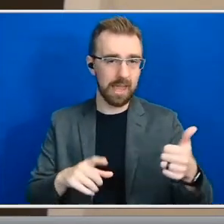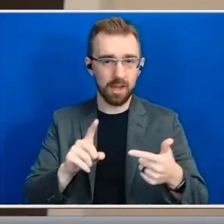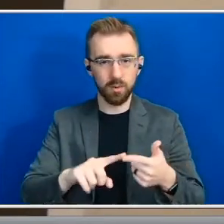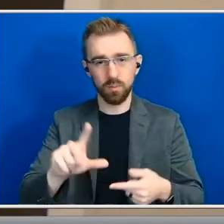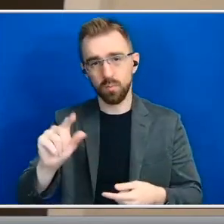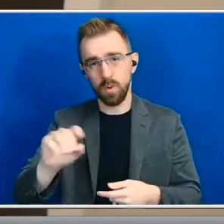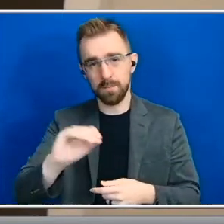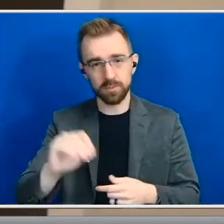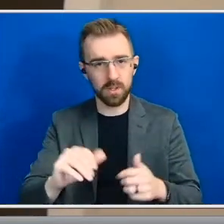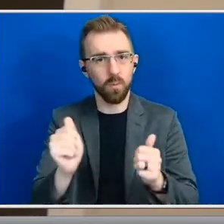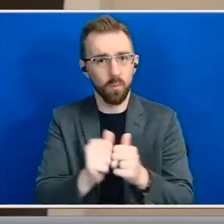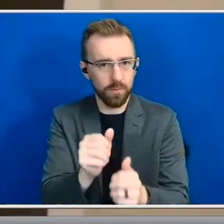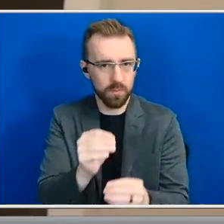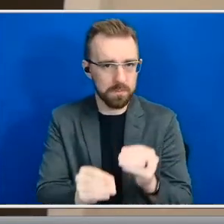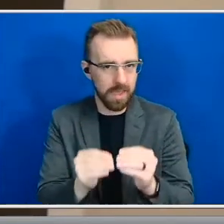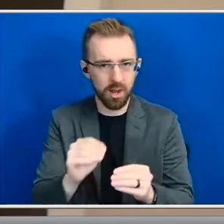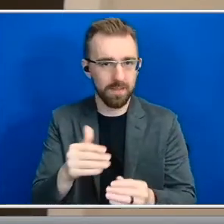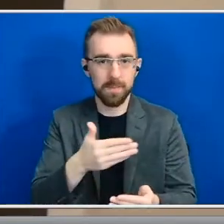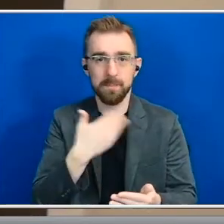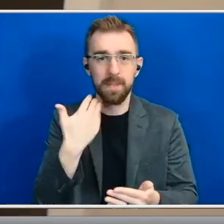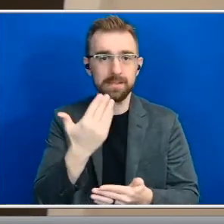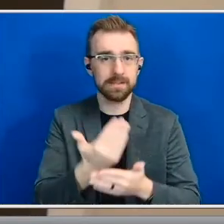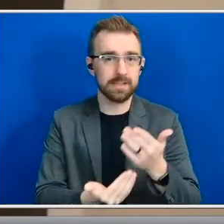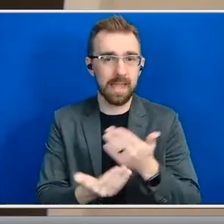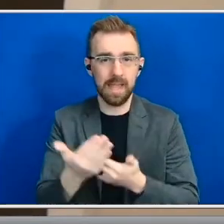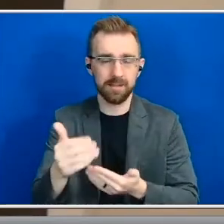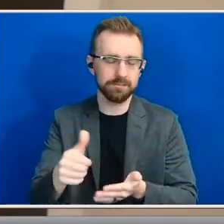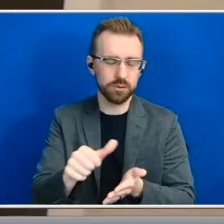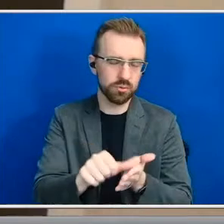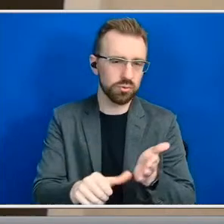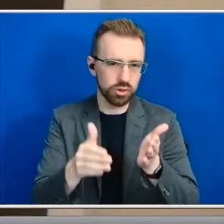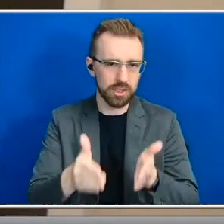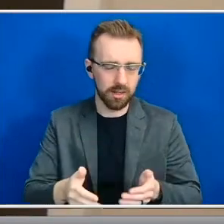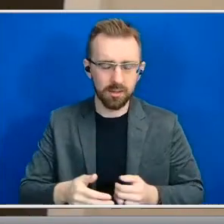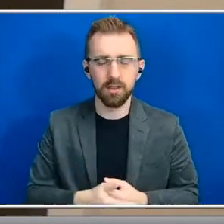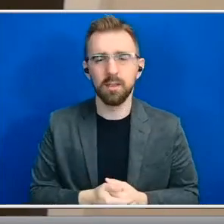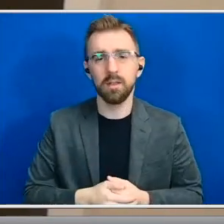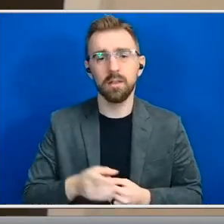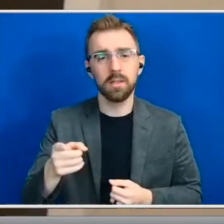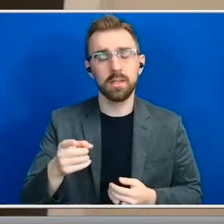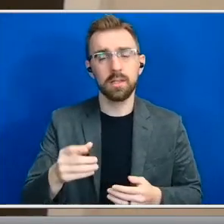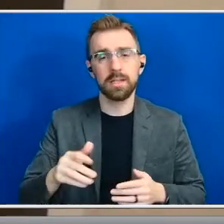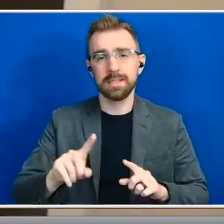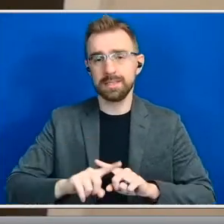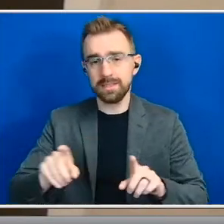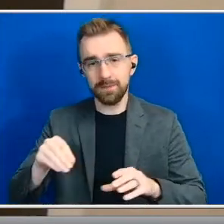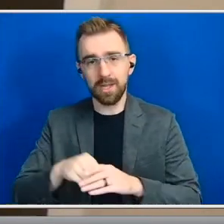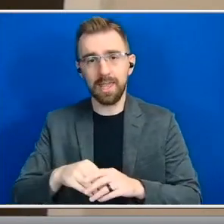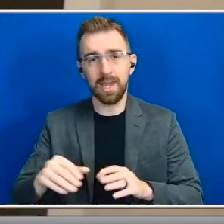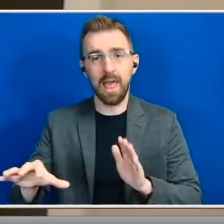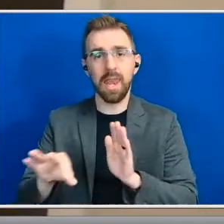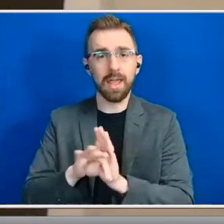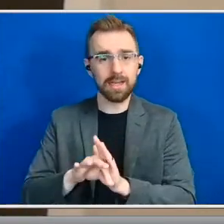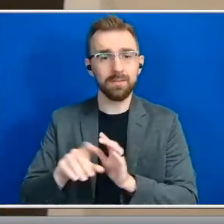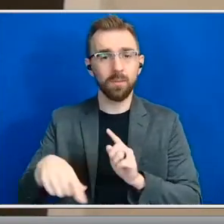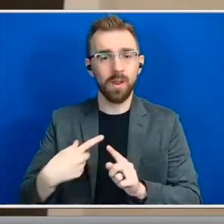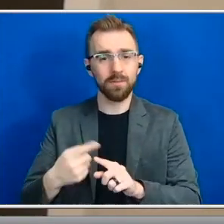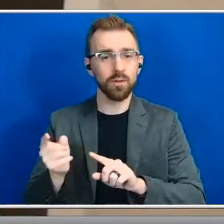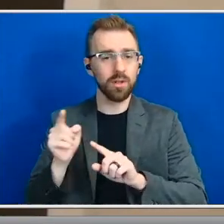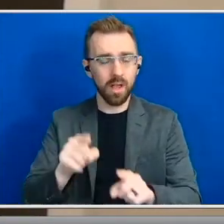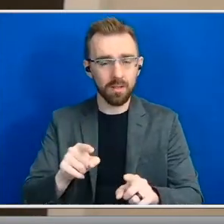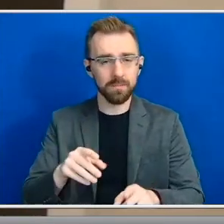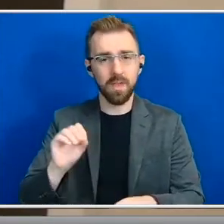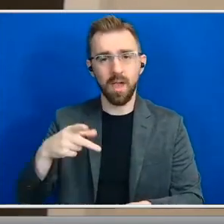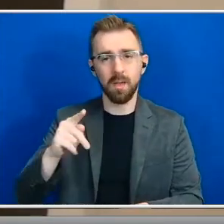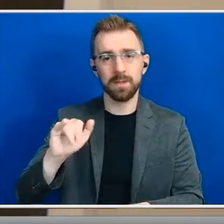repair, even in the best hands. And it's much different in an elective setting. When you come in from home, you're optimized,